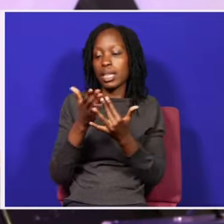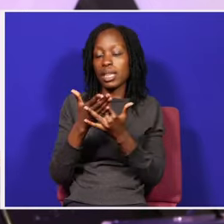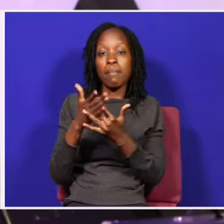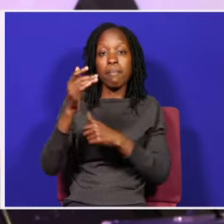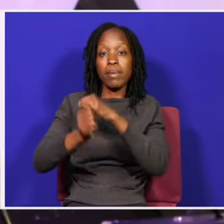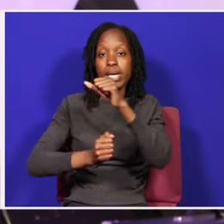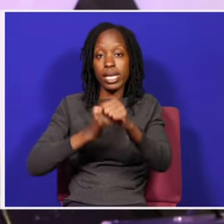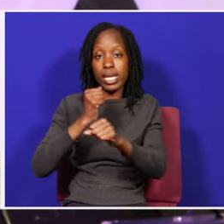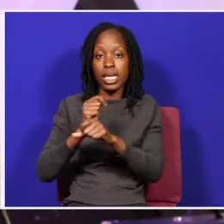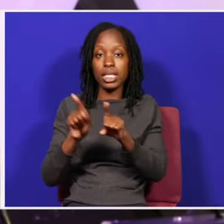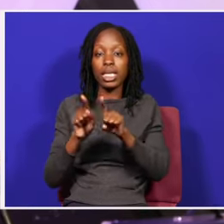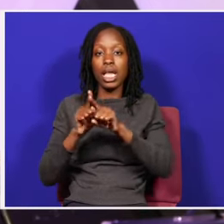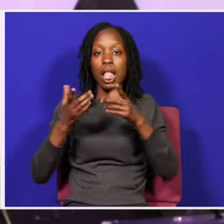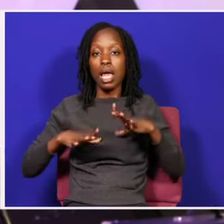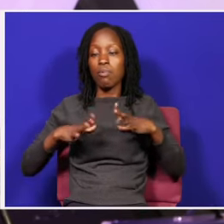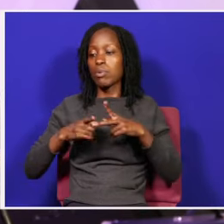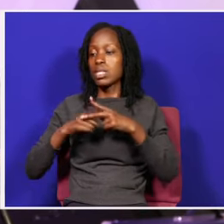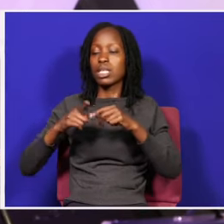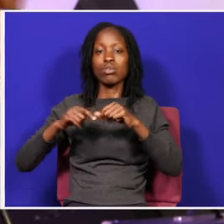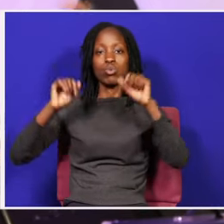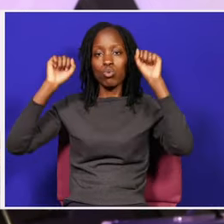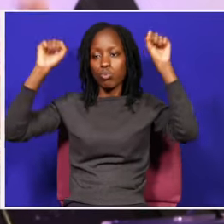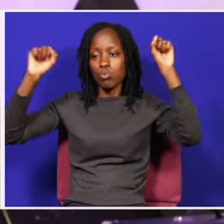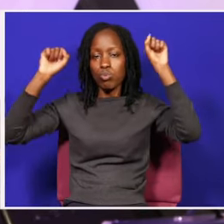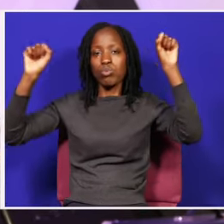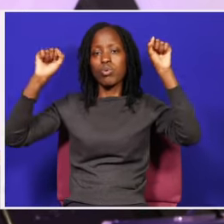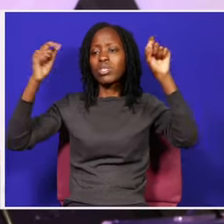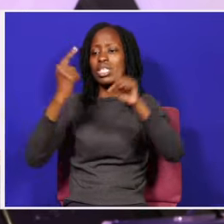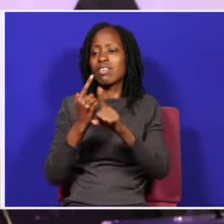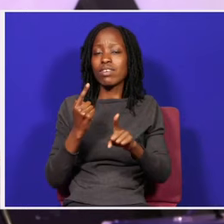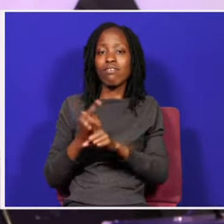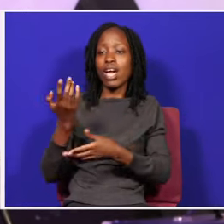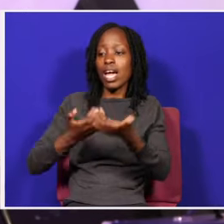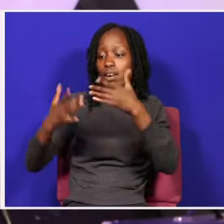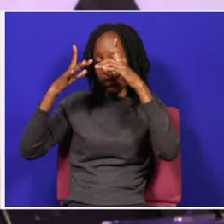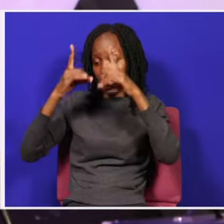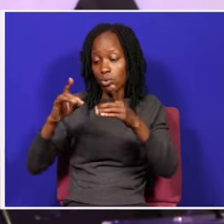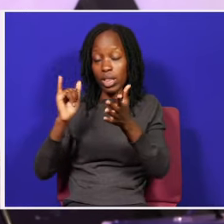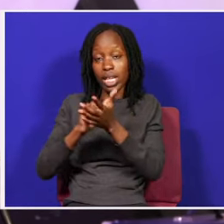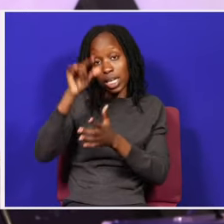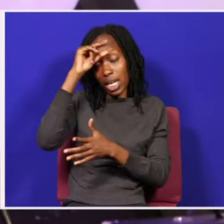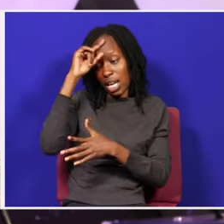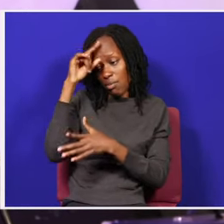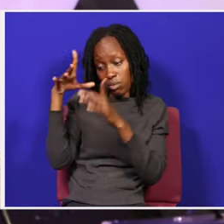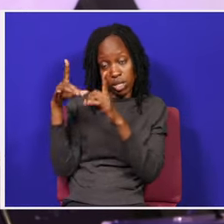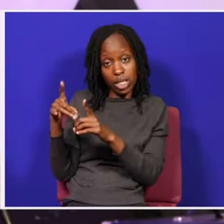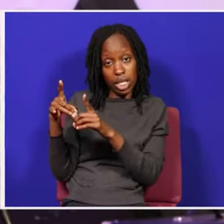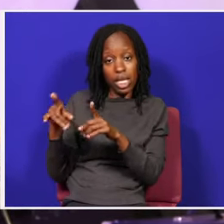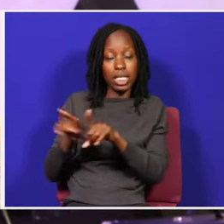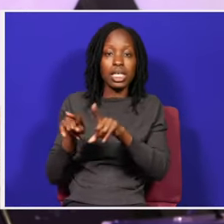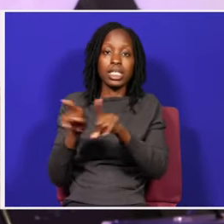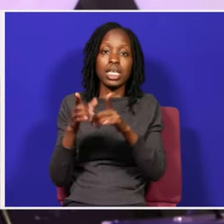year as people began to protest various economic decisions being made by our government. And now